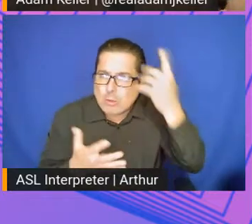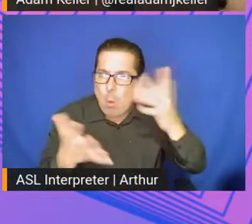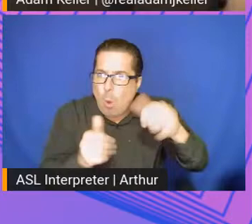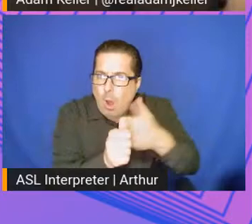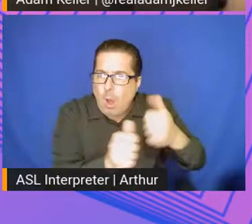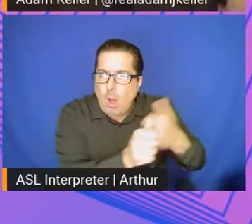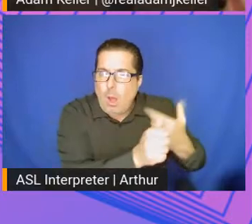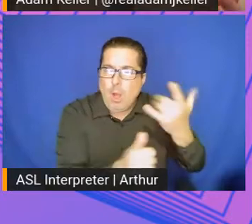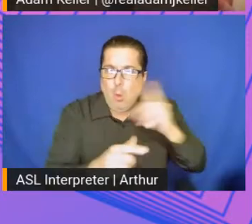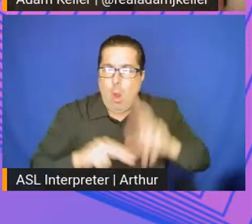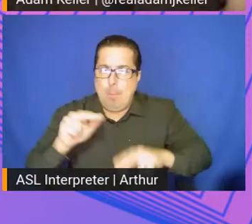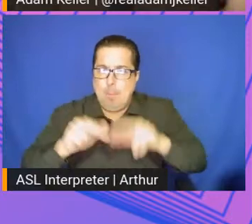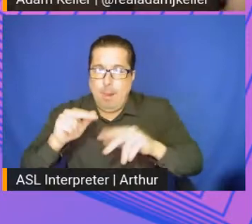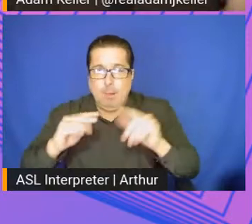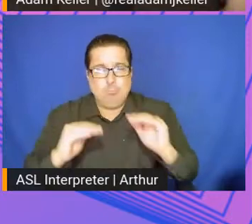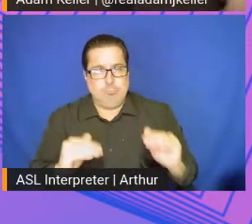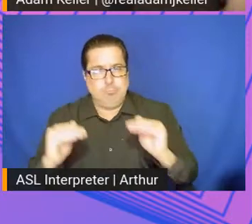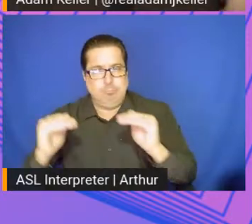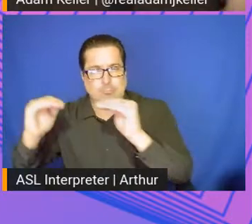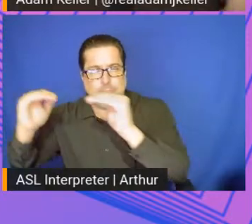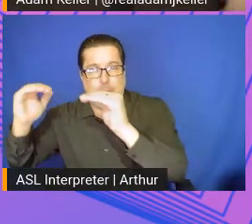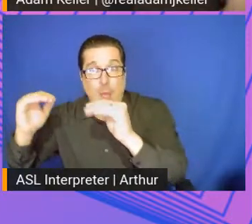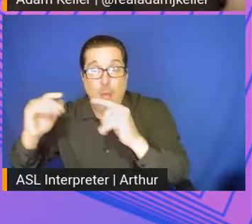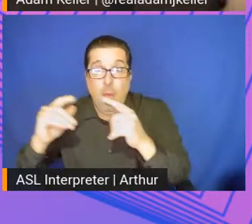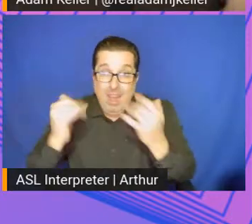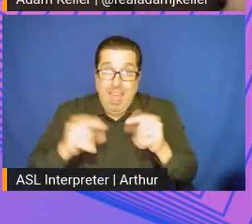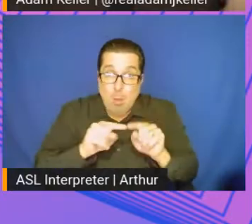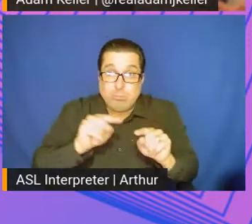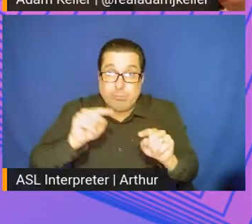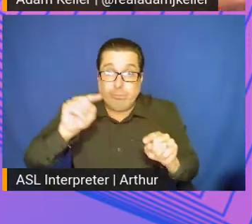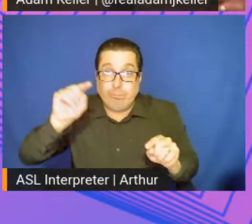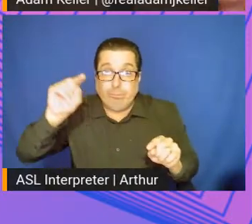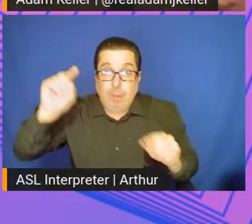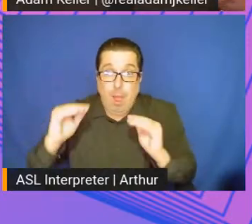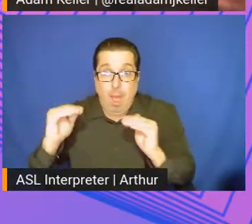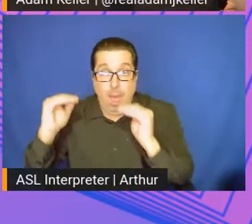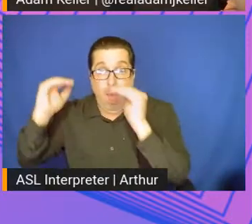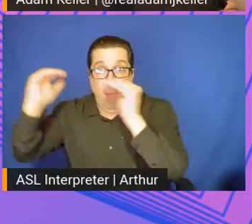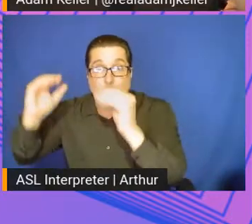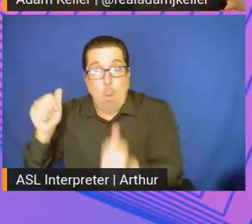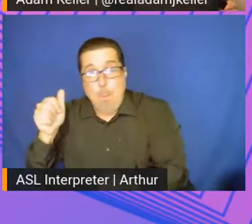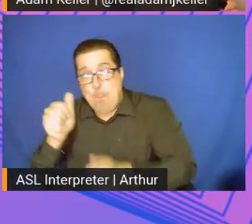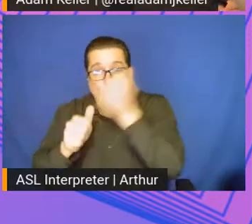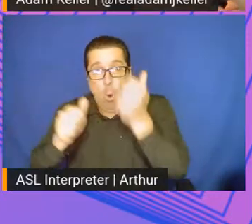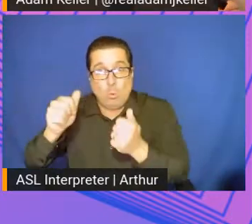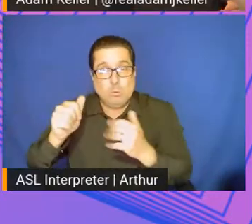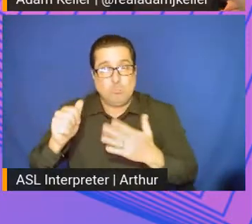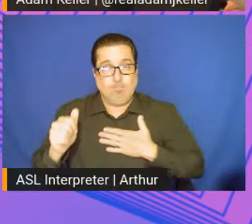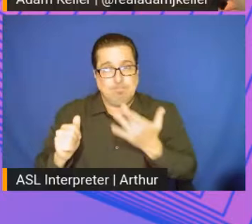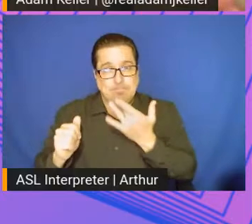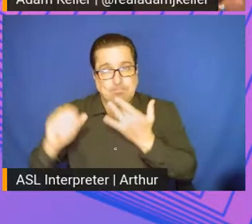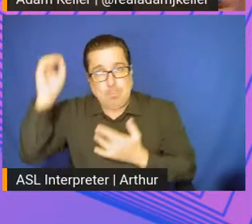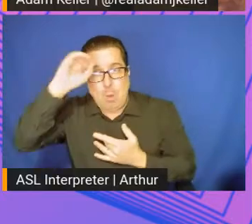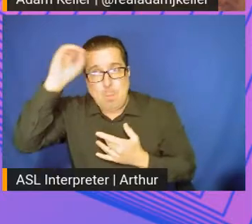And then as we move up towards the most opinionated, this is where we see the AWS Copilot